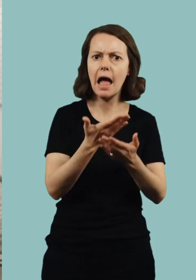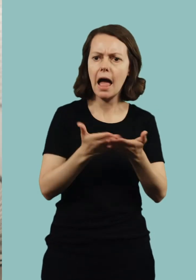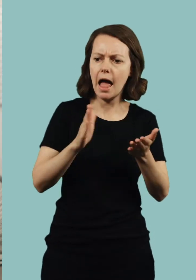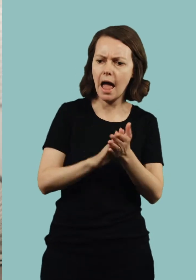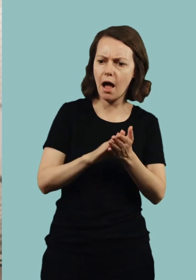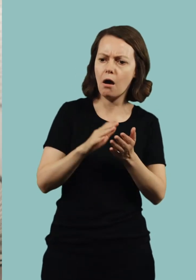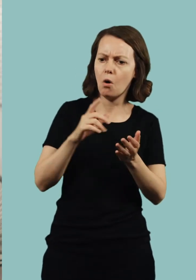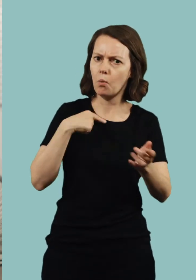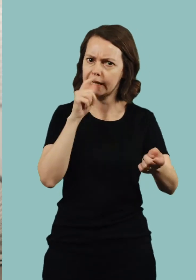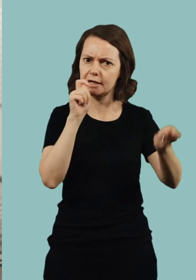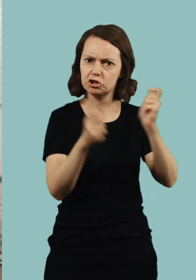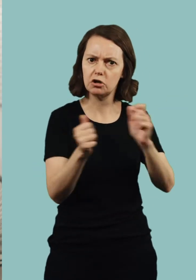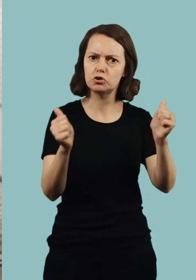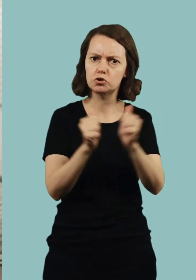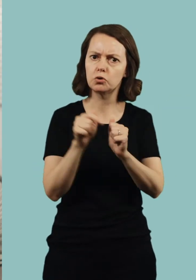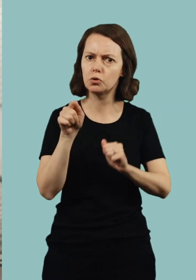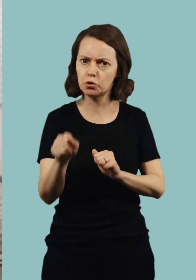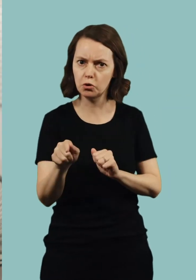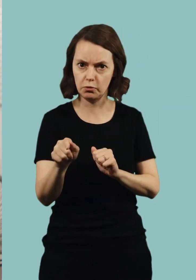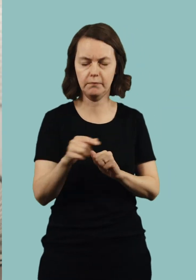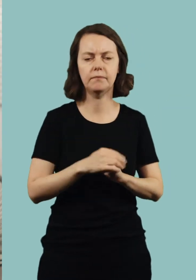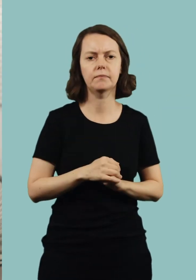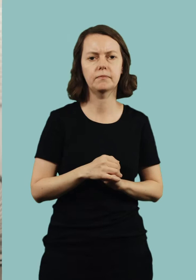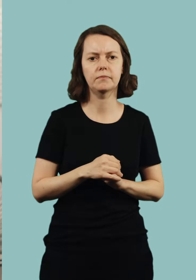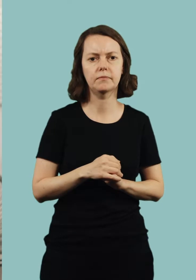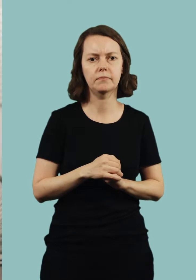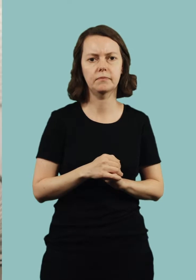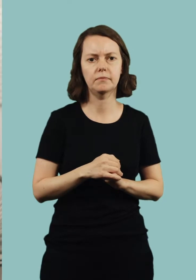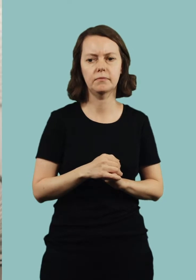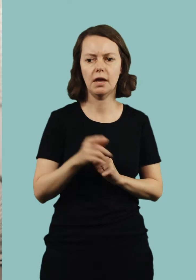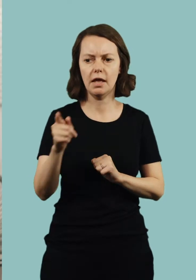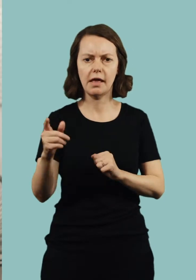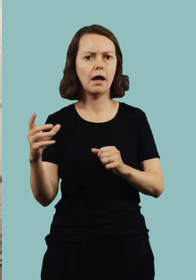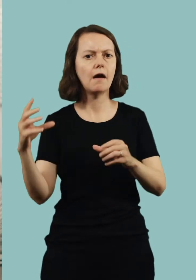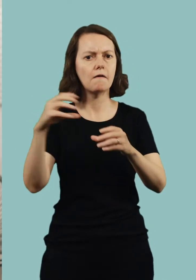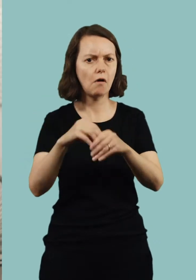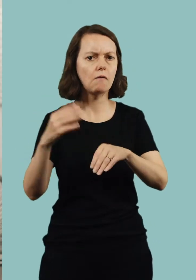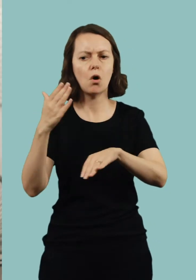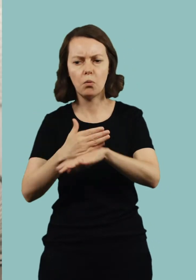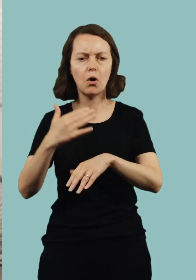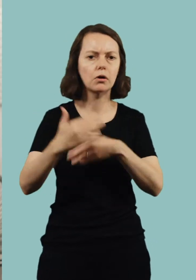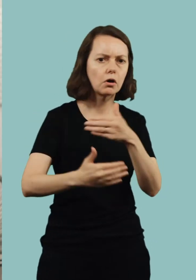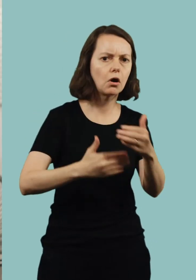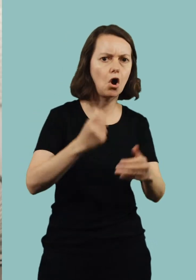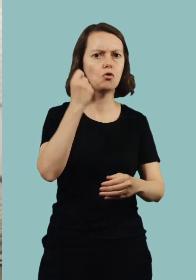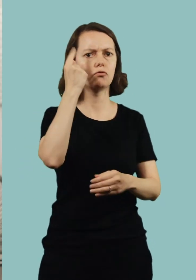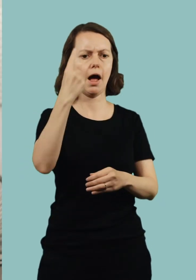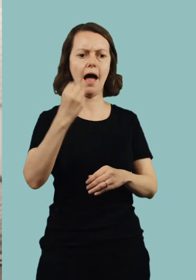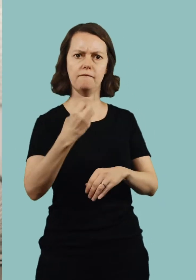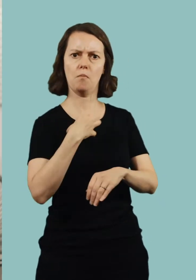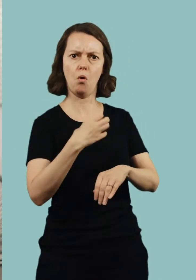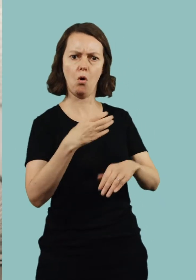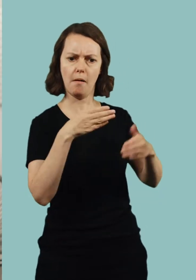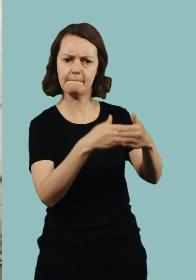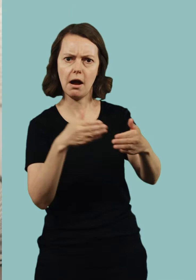requirements before an employee commences work. You can also identify changes required as your employee spends more time